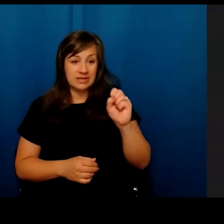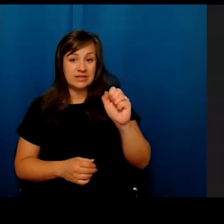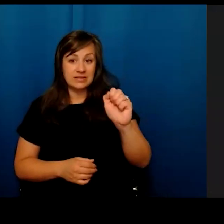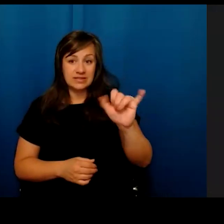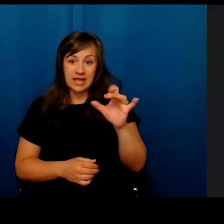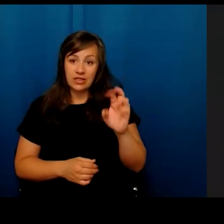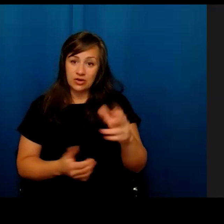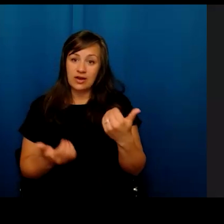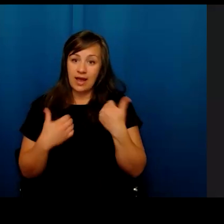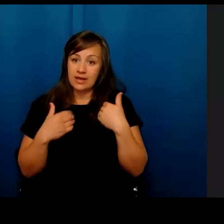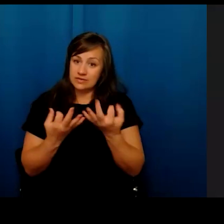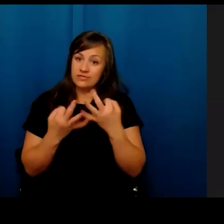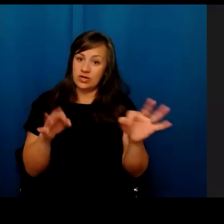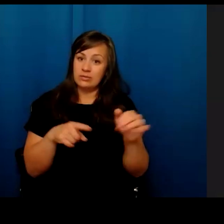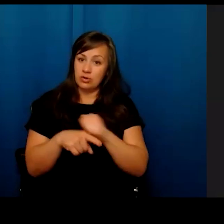their exams as well.